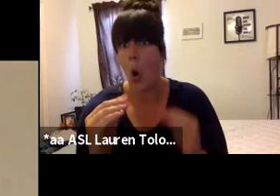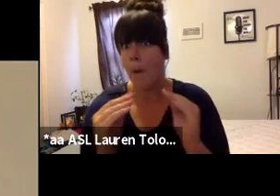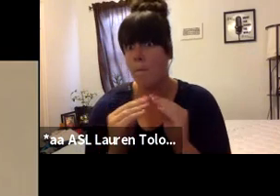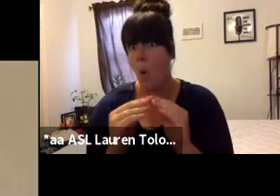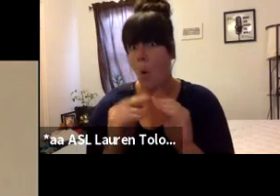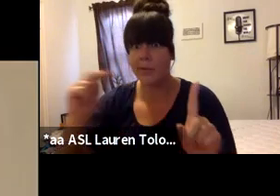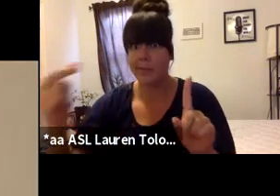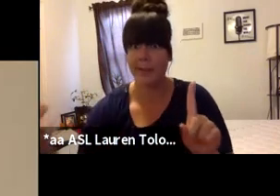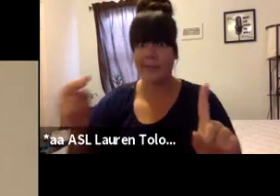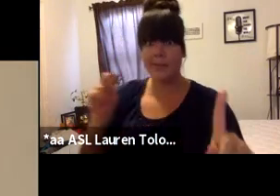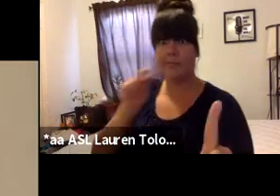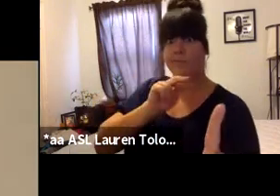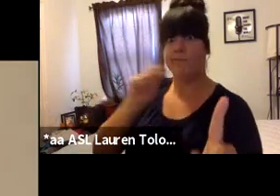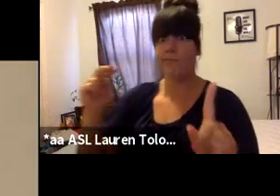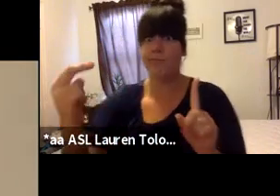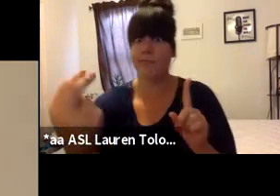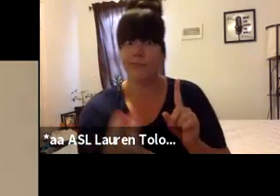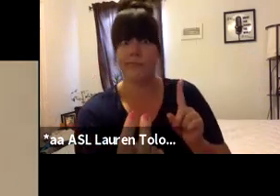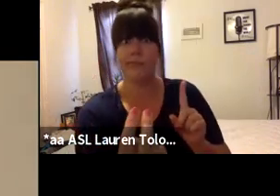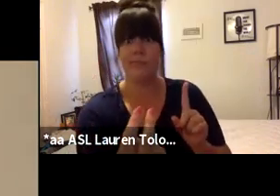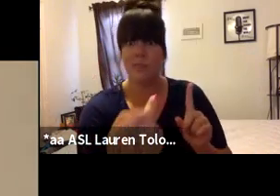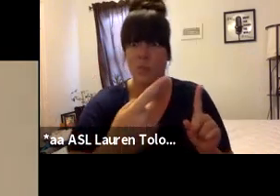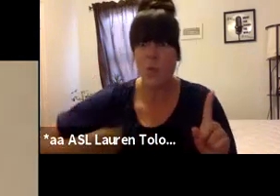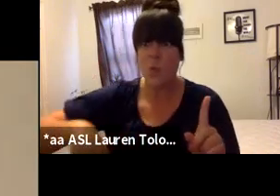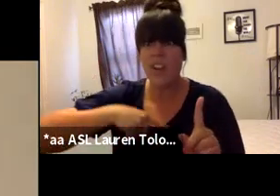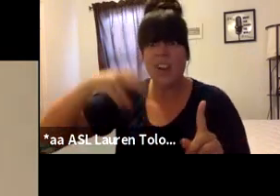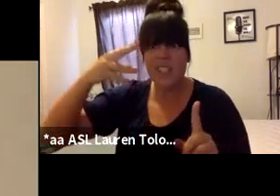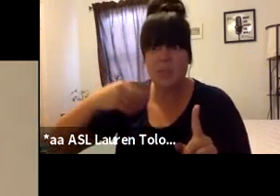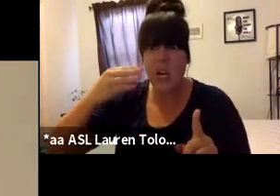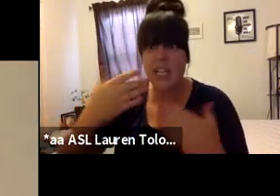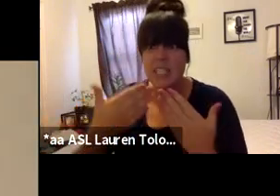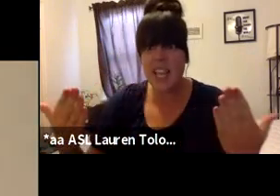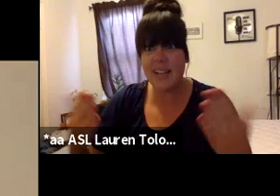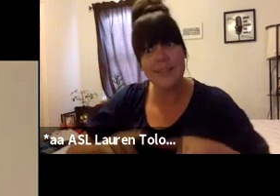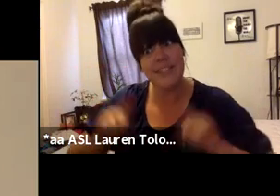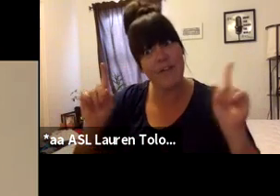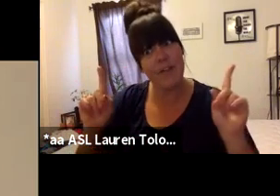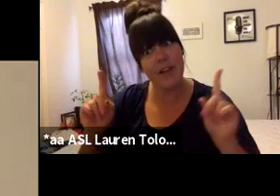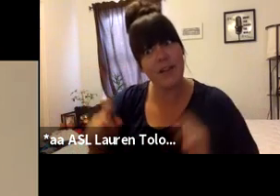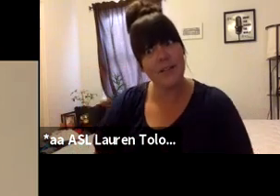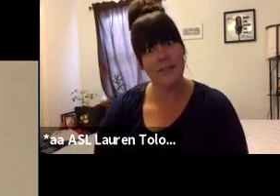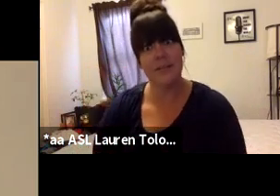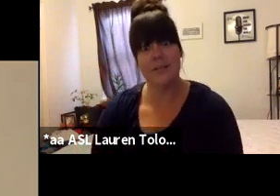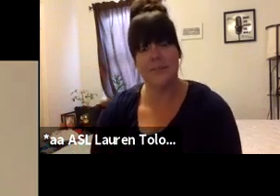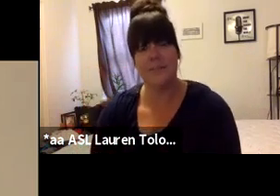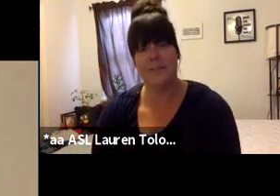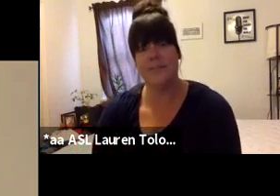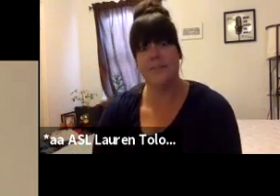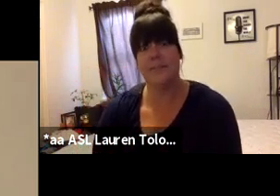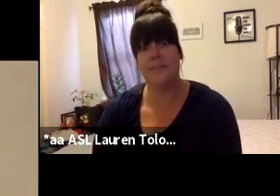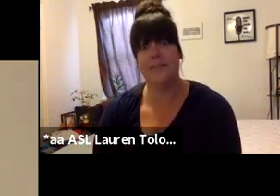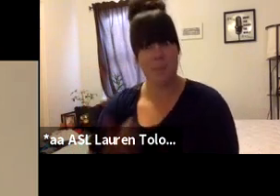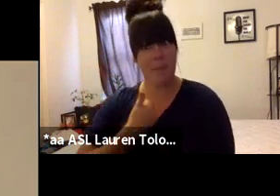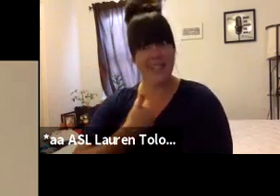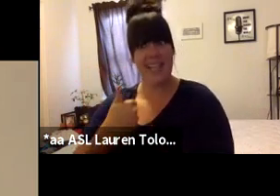story. Everybody experiences things a little bit differently. I had a really great